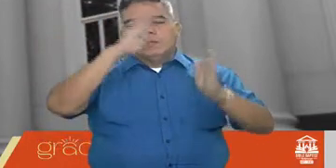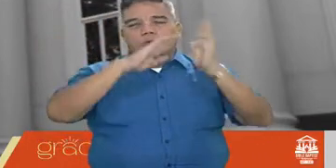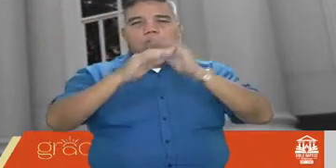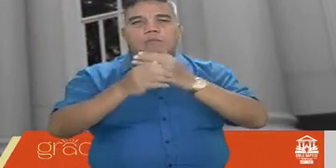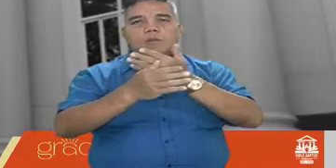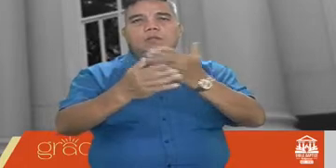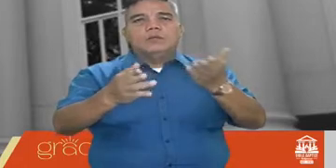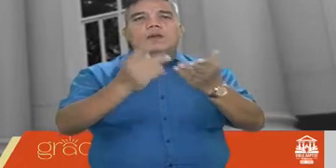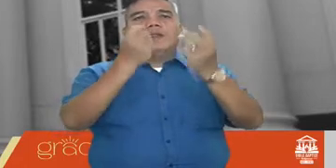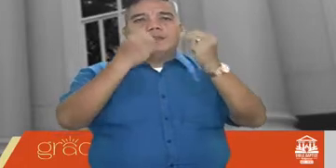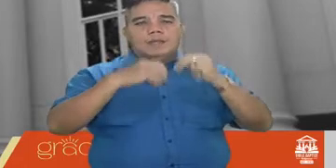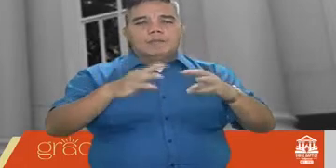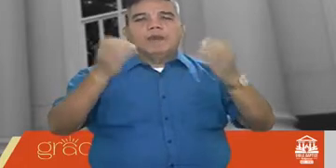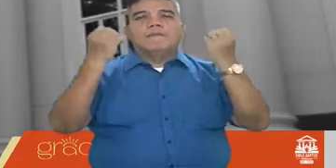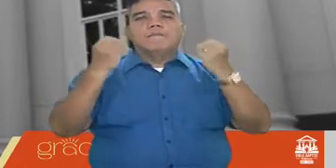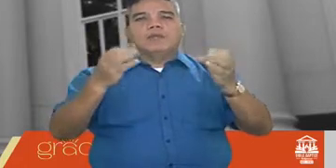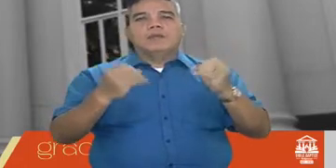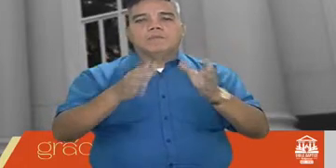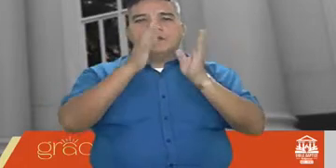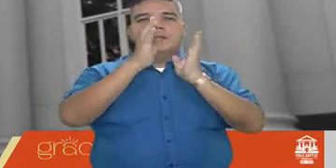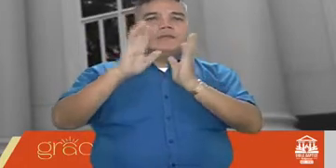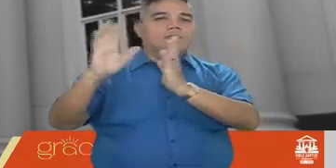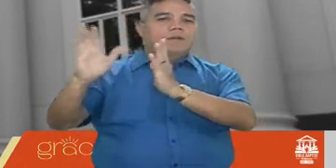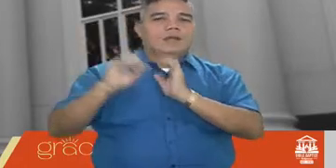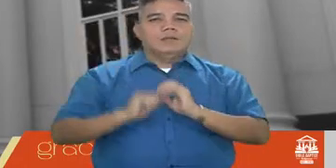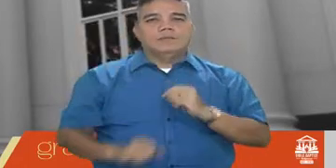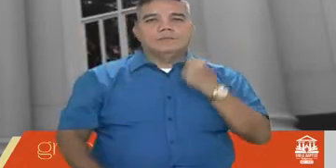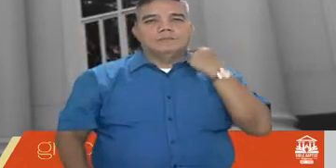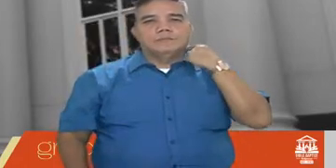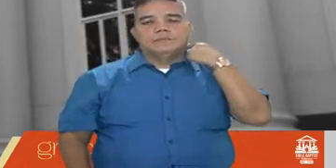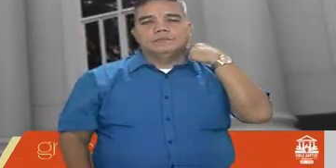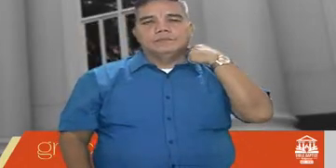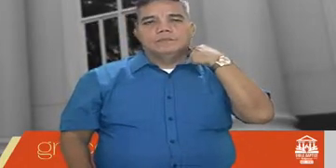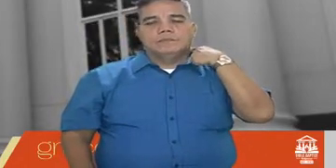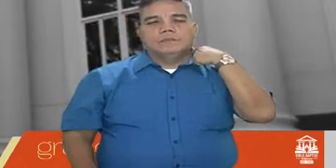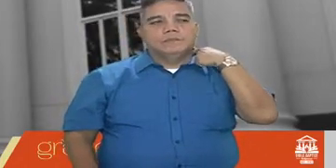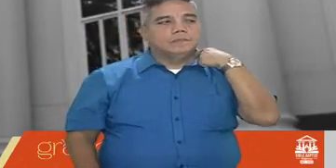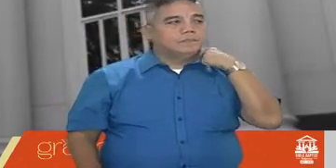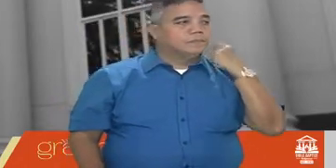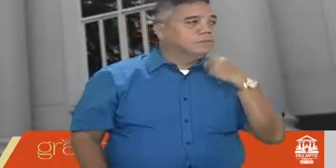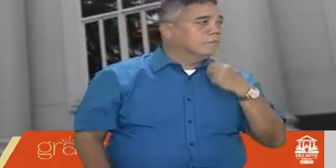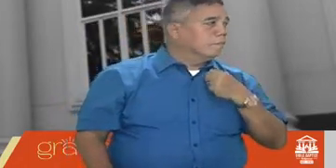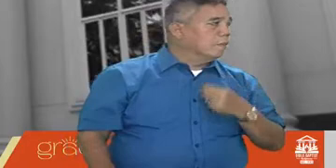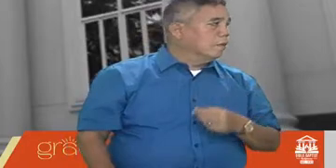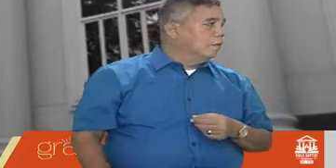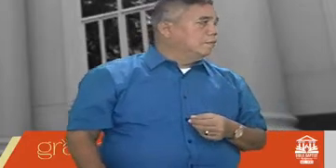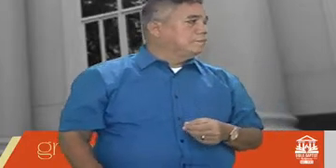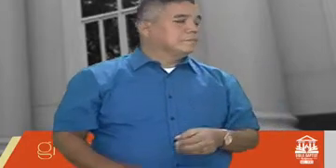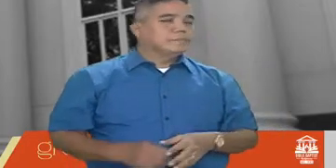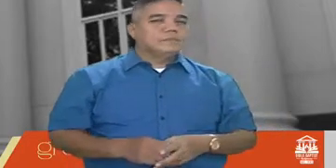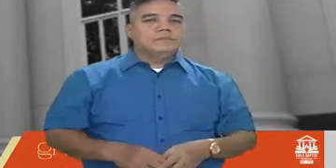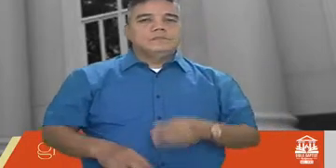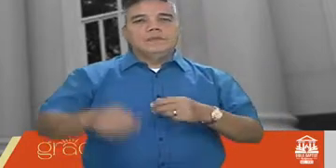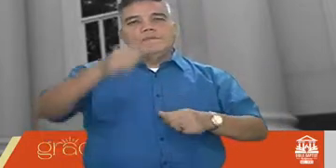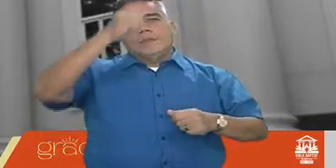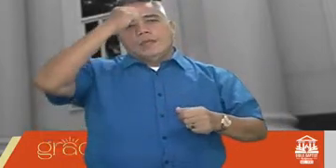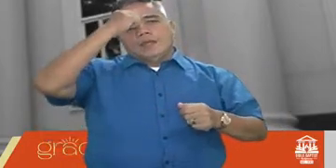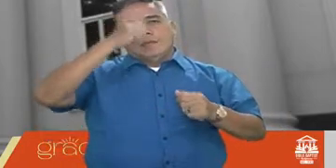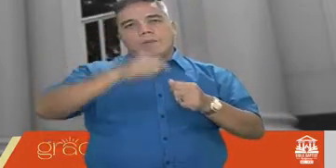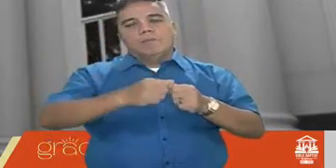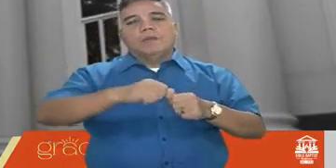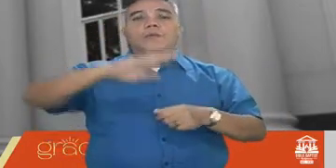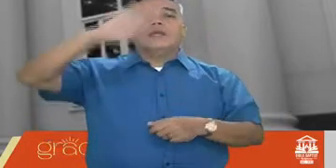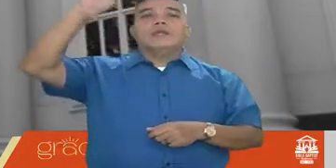trouble you, and thereby may be defiled. Okay, our lesson this morning is entitled